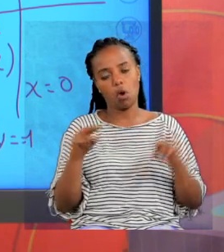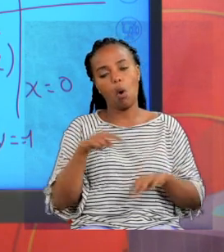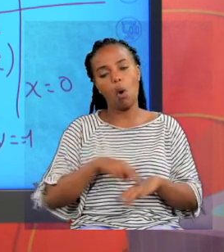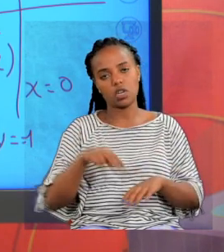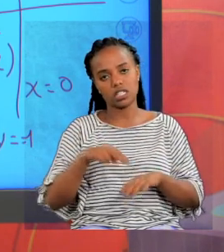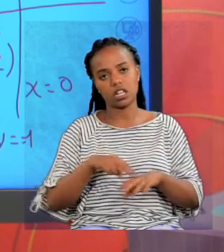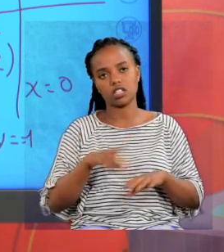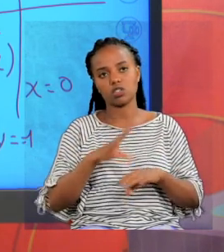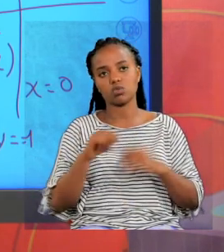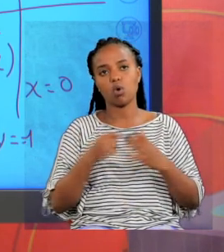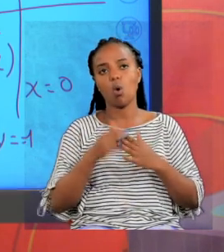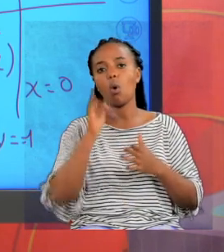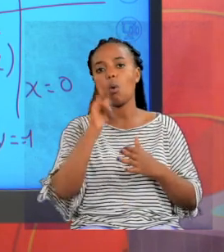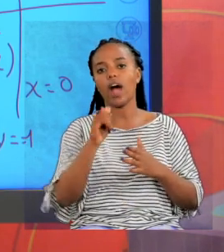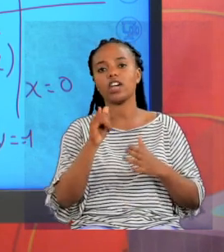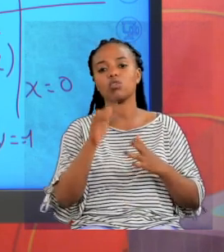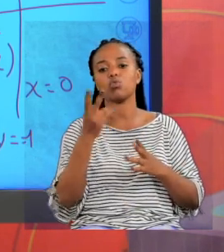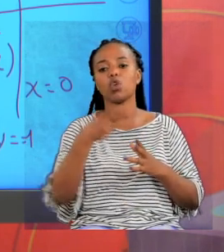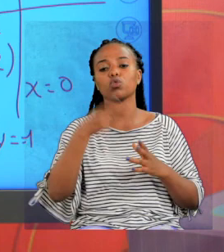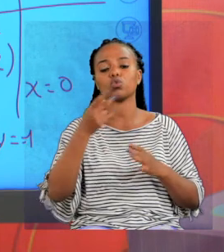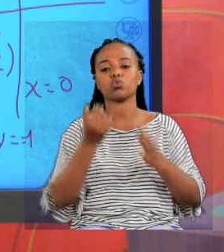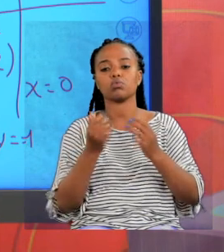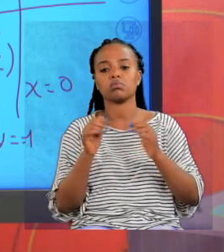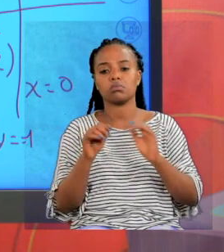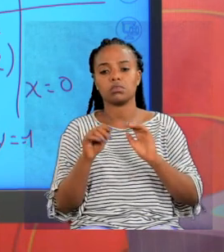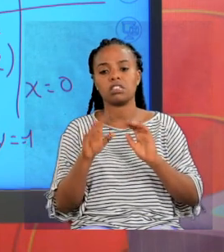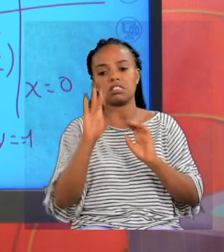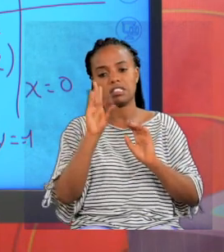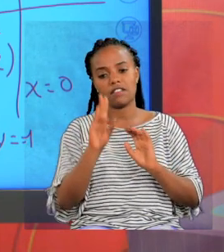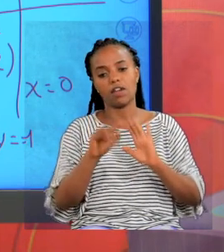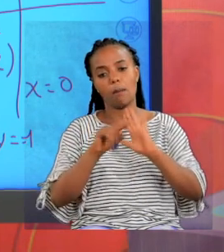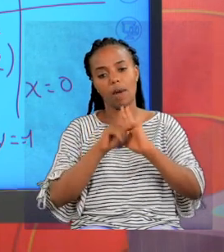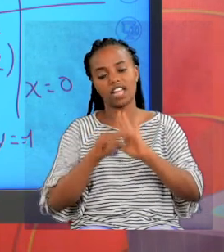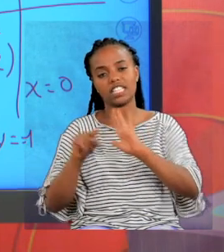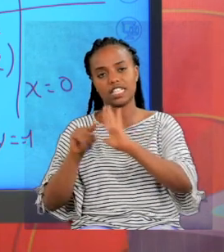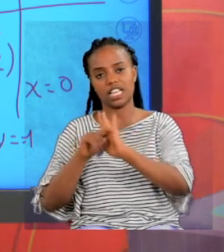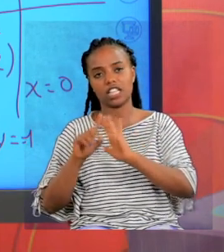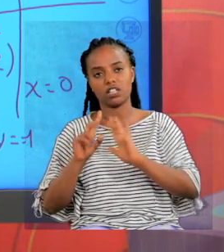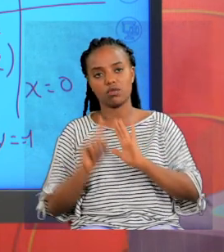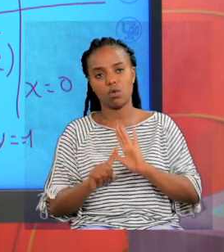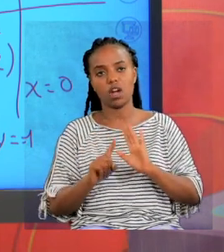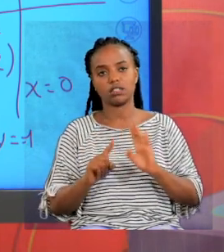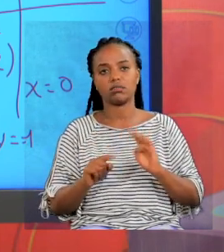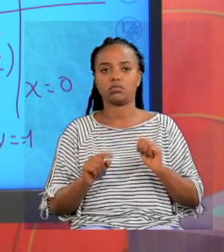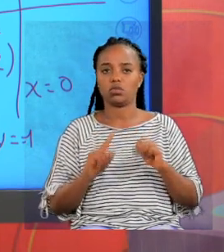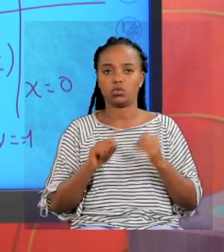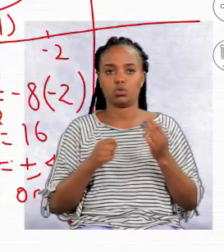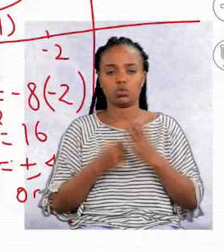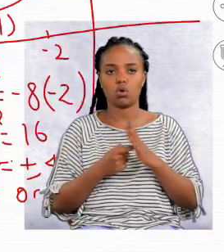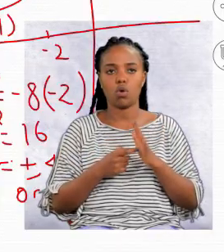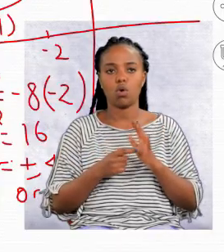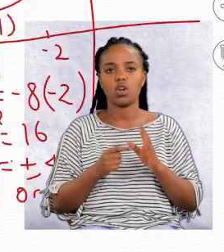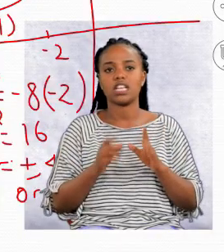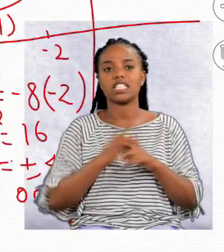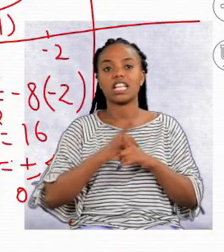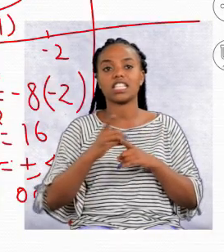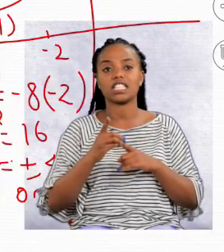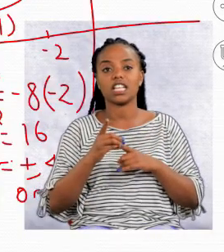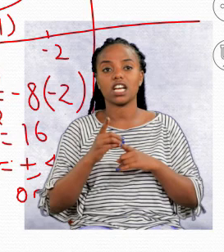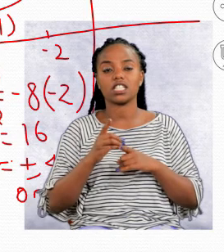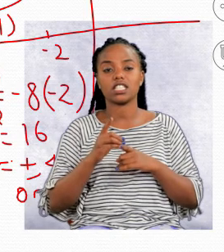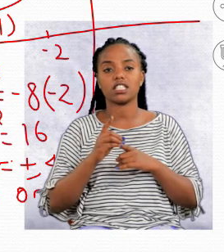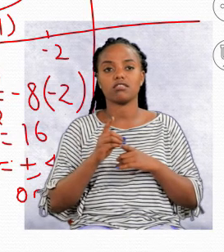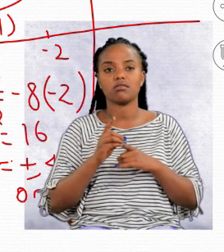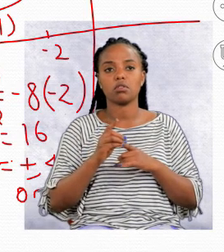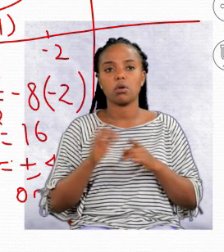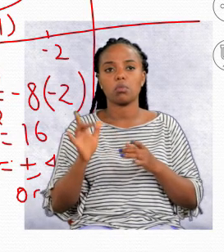difference between y coordinate. So 7 minus negative 1 gives you 8. So the distance between, or the length of